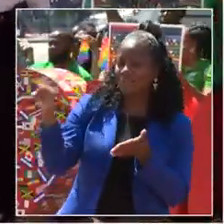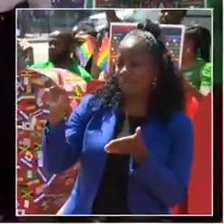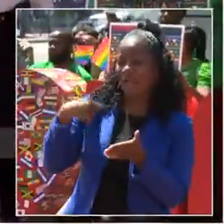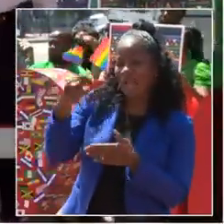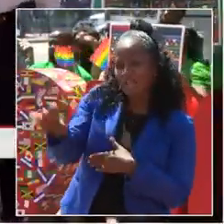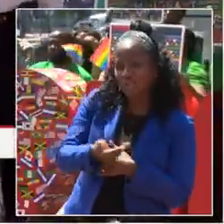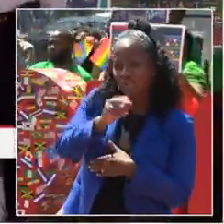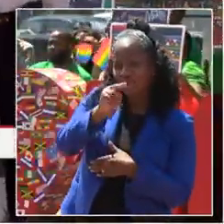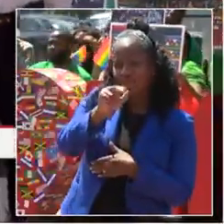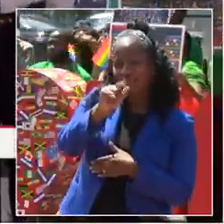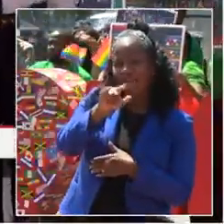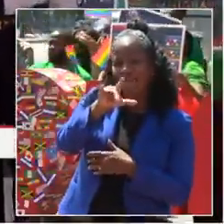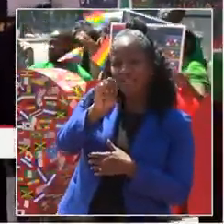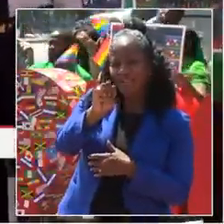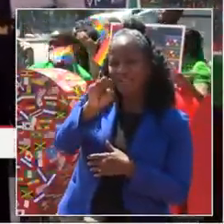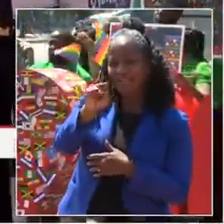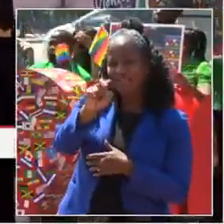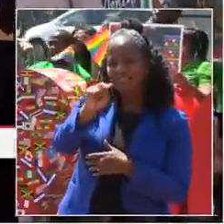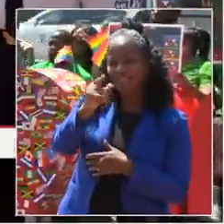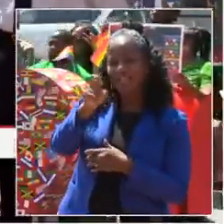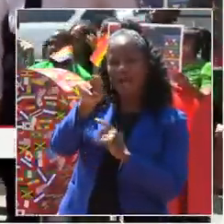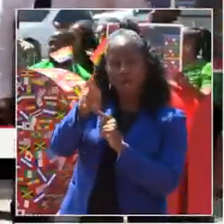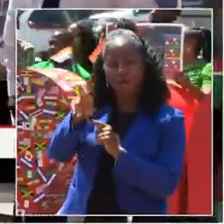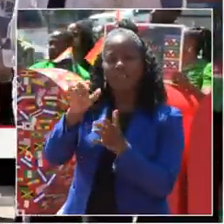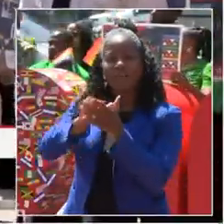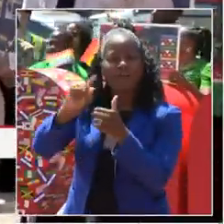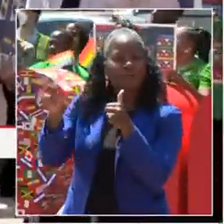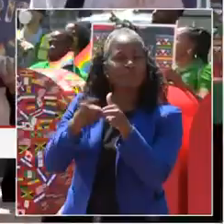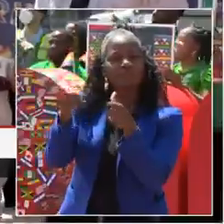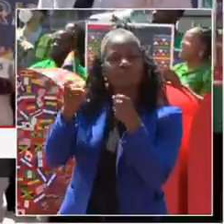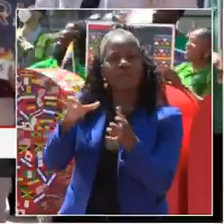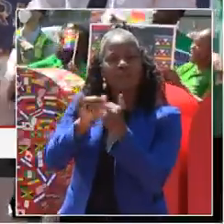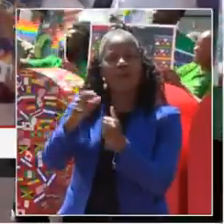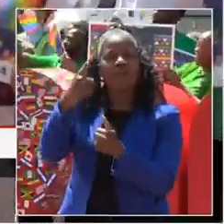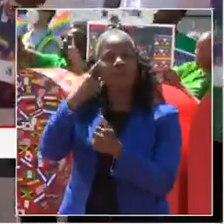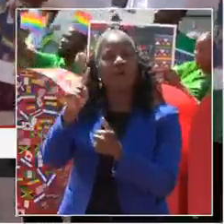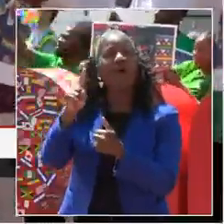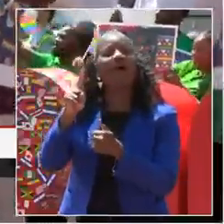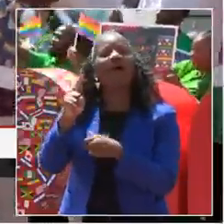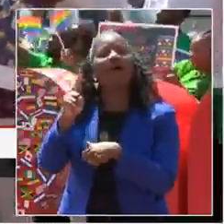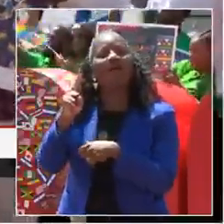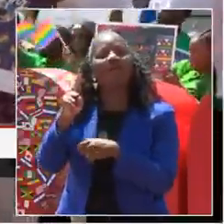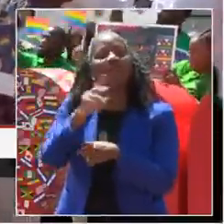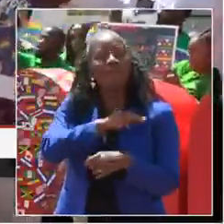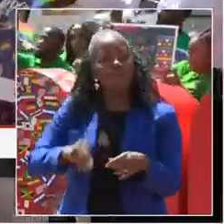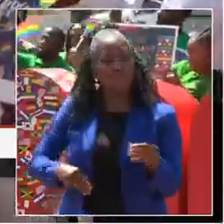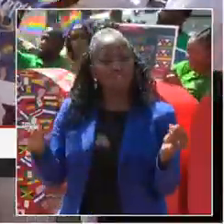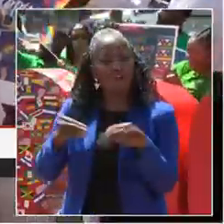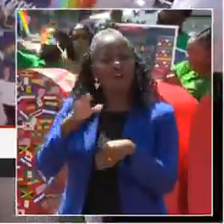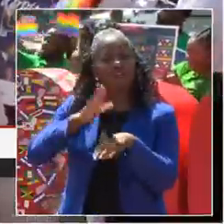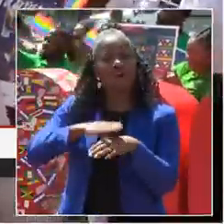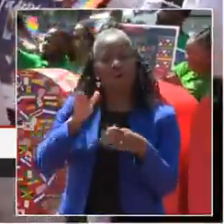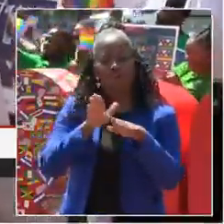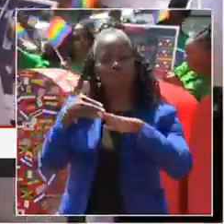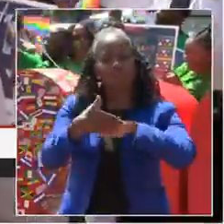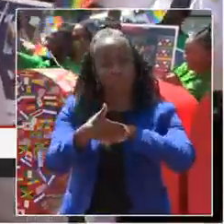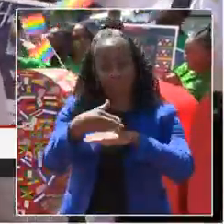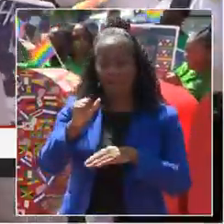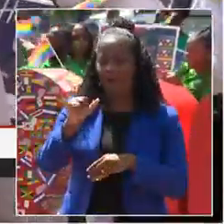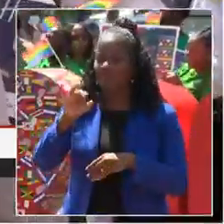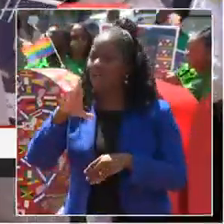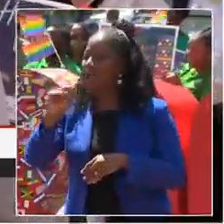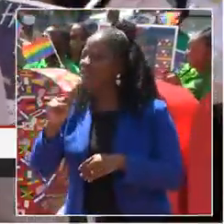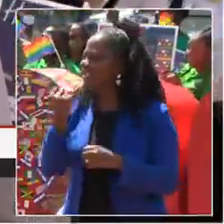Natalie Schneider as the first director of the Mayor's Office of Caribbean American Affairs. Let everybody see